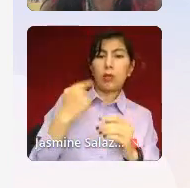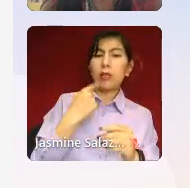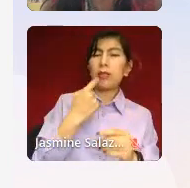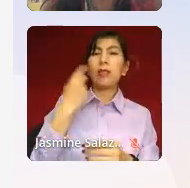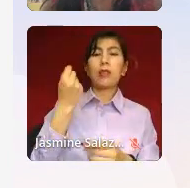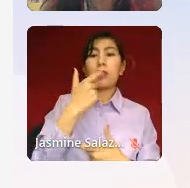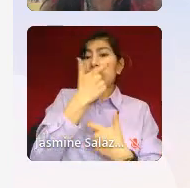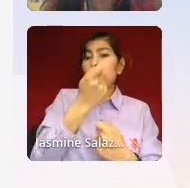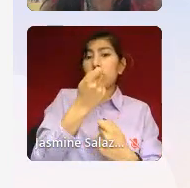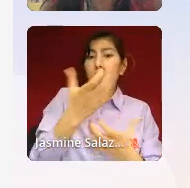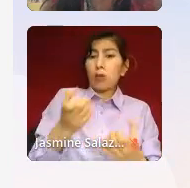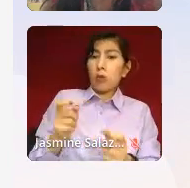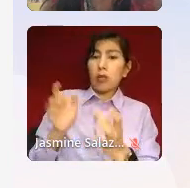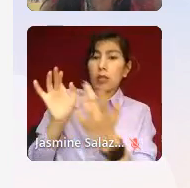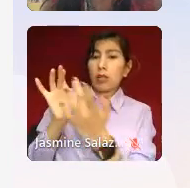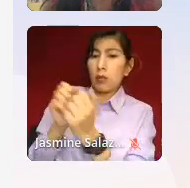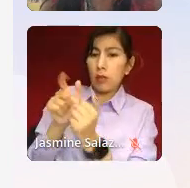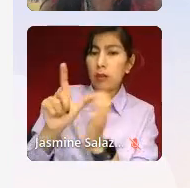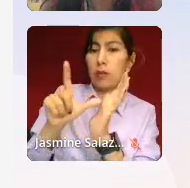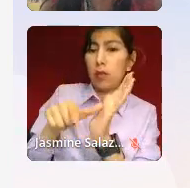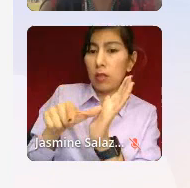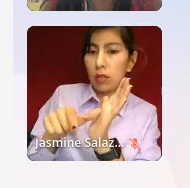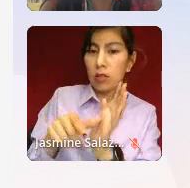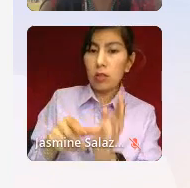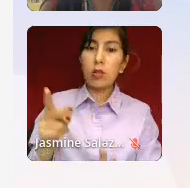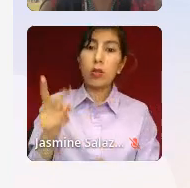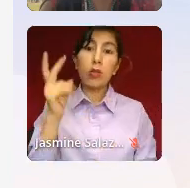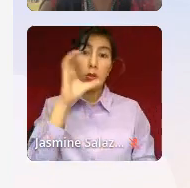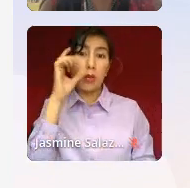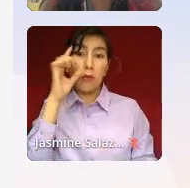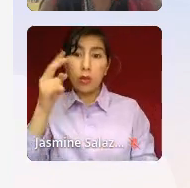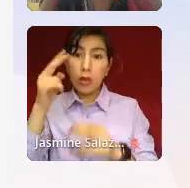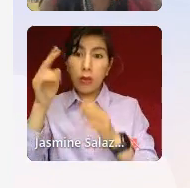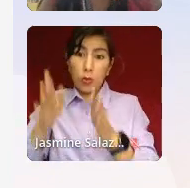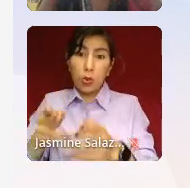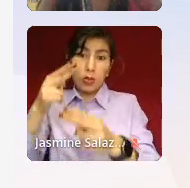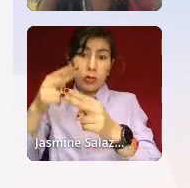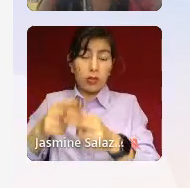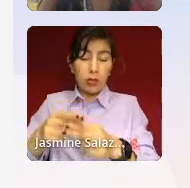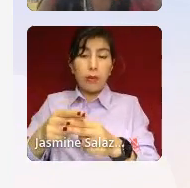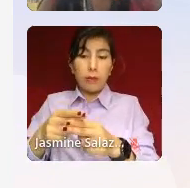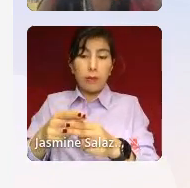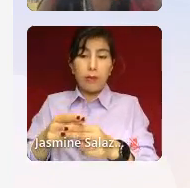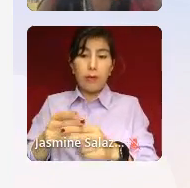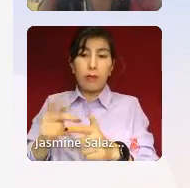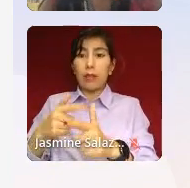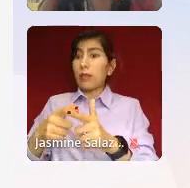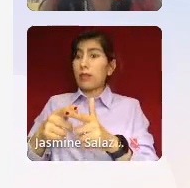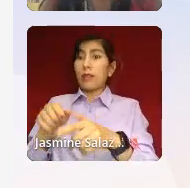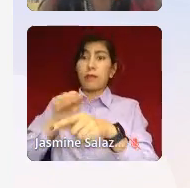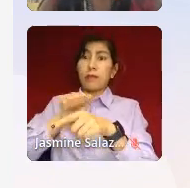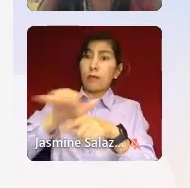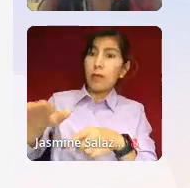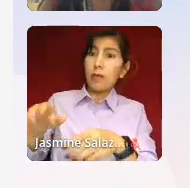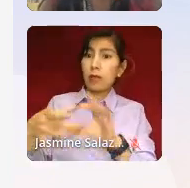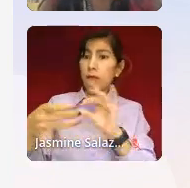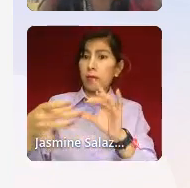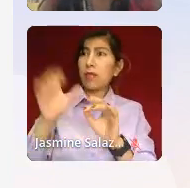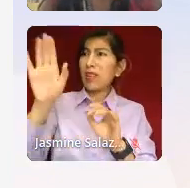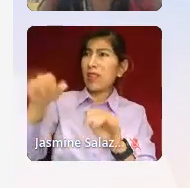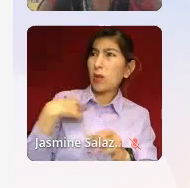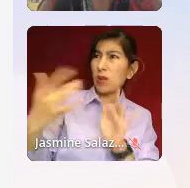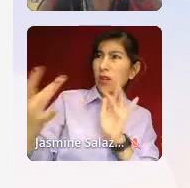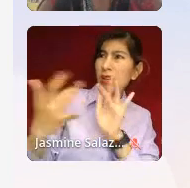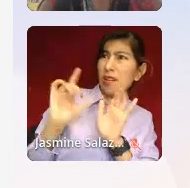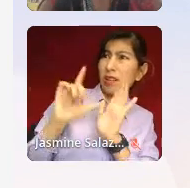want to connect with them later. You can look for that person's name and then send them a message. Hey, you want to connect later?